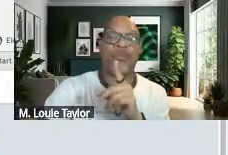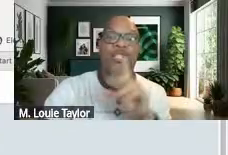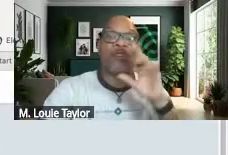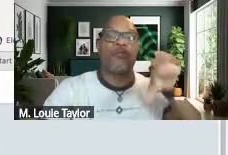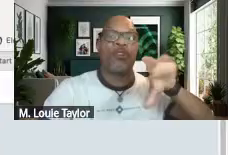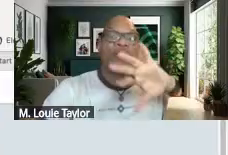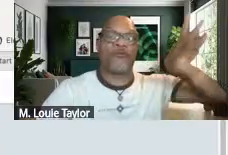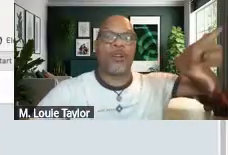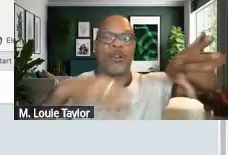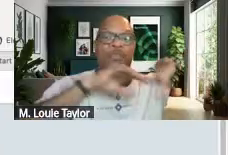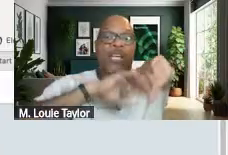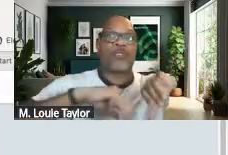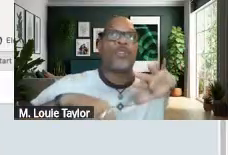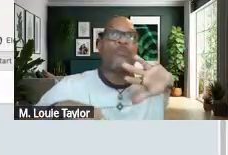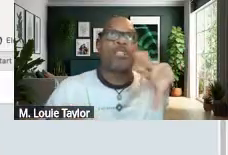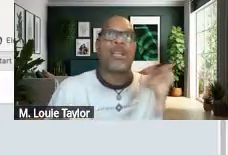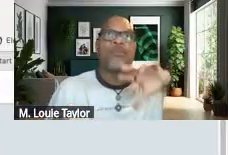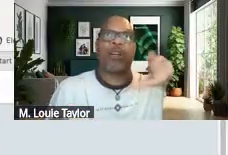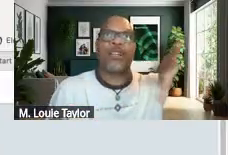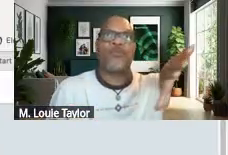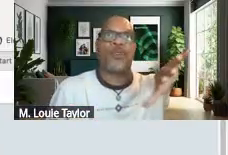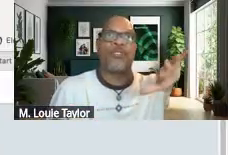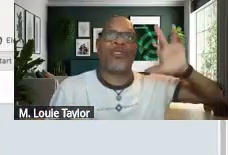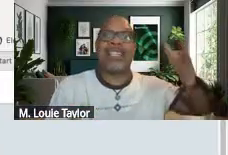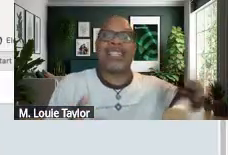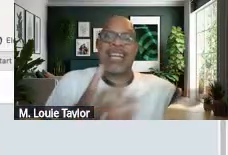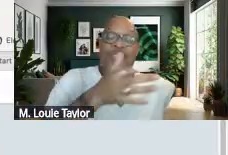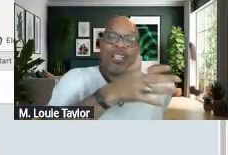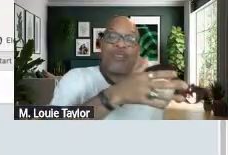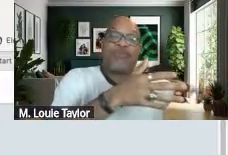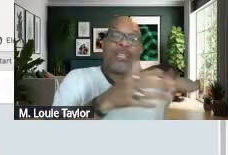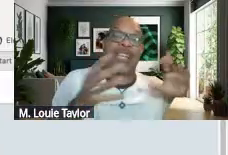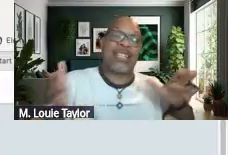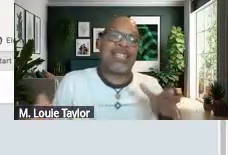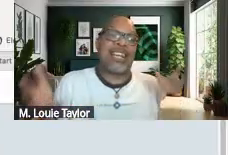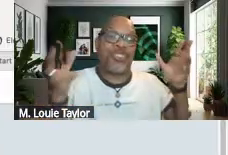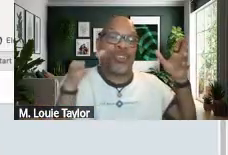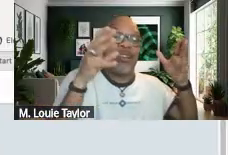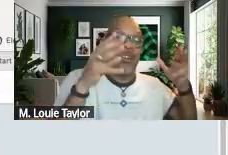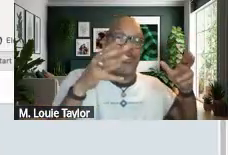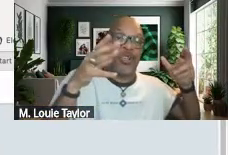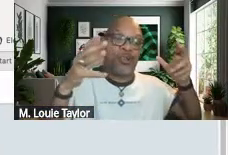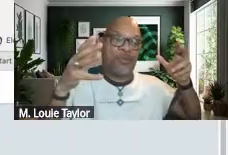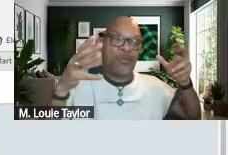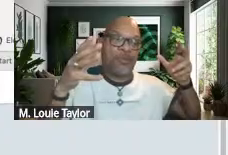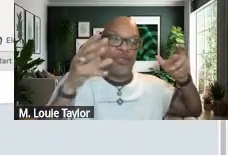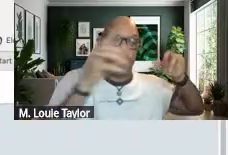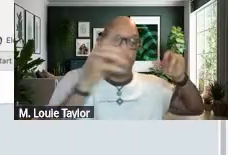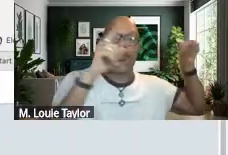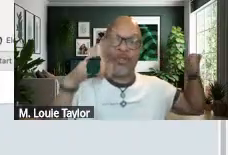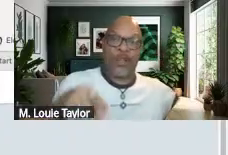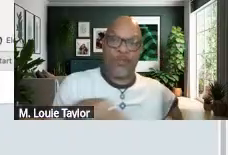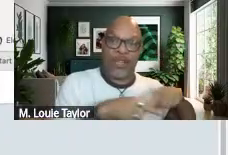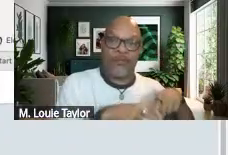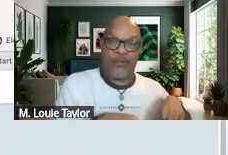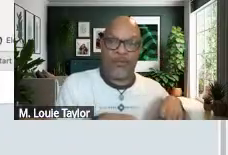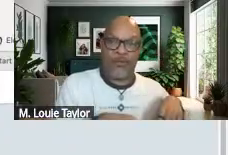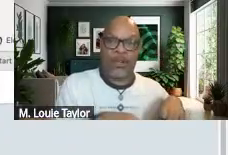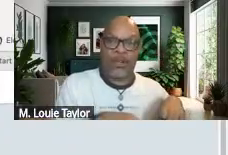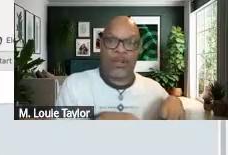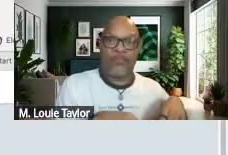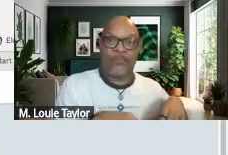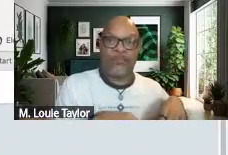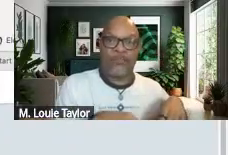That's going to be Okay. different from that's when you sign up a brand new partner inside the company. That's inside the partner code company